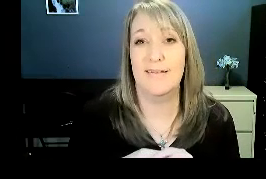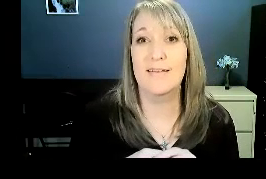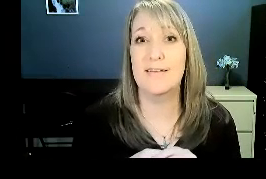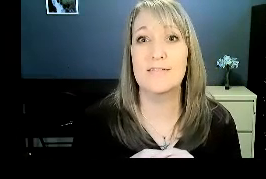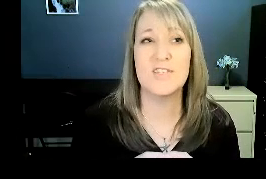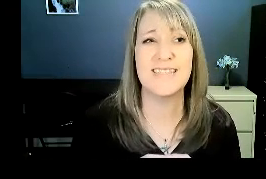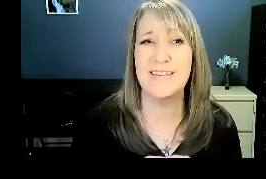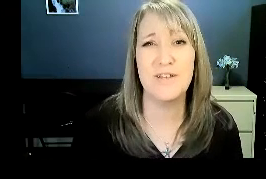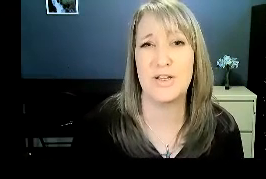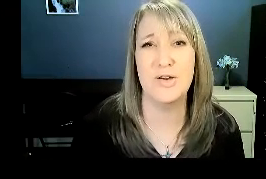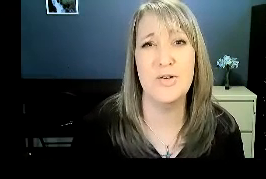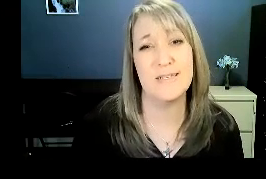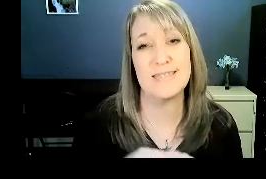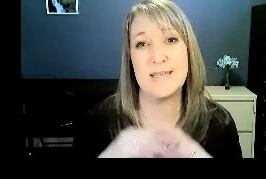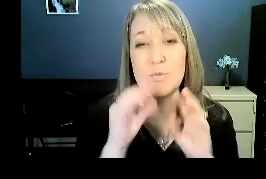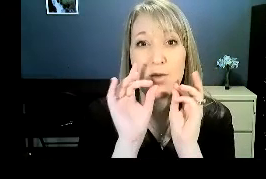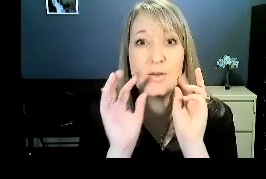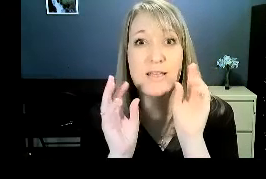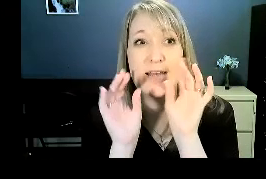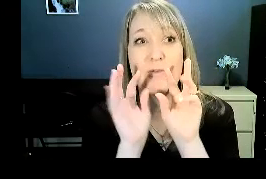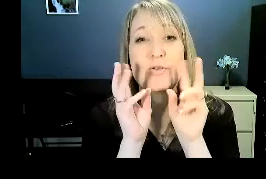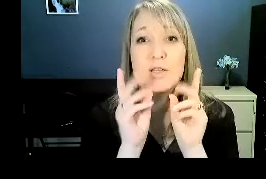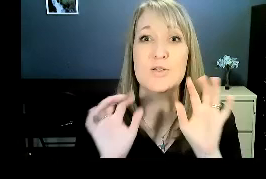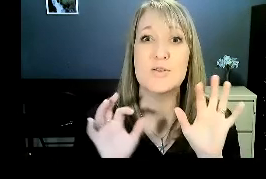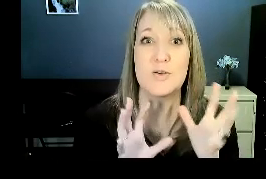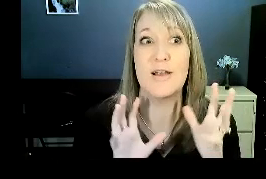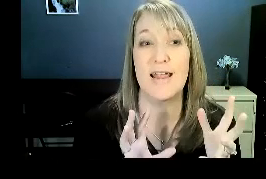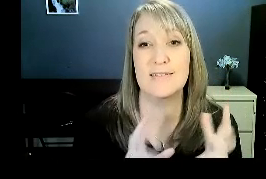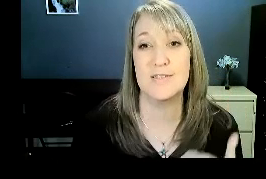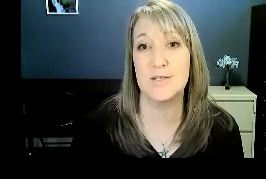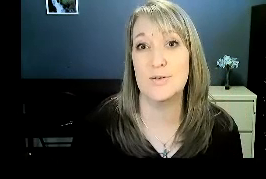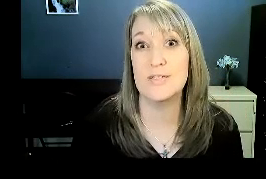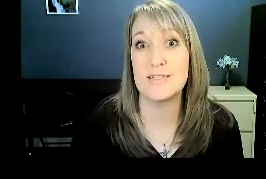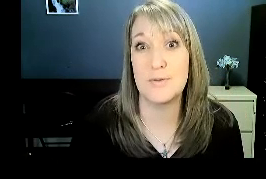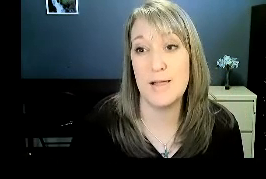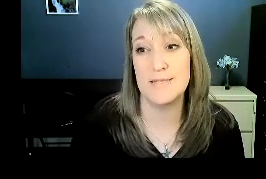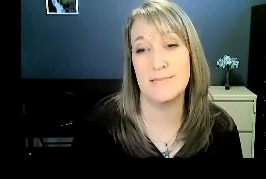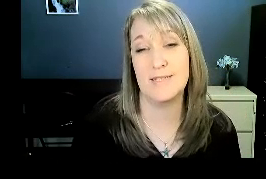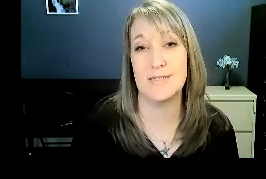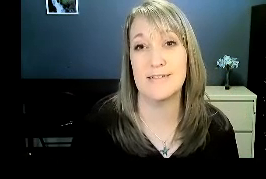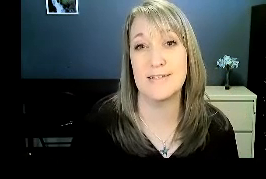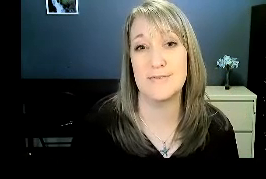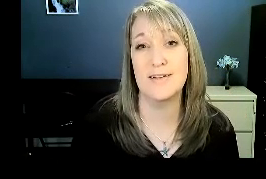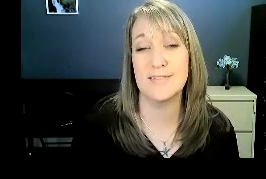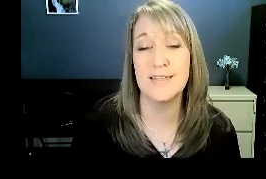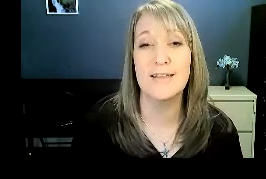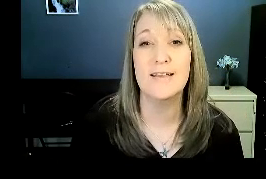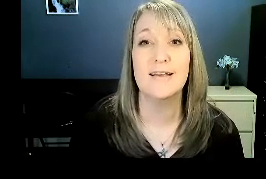but just give it a go and see what you can, how you can use your hands to describe something using